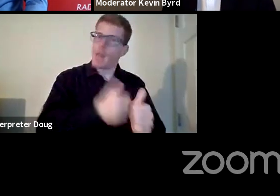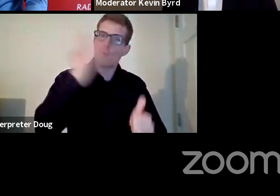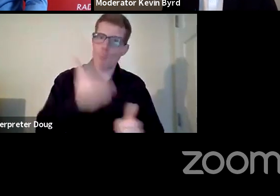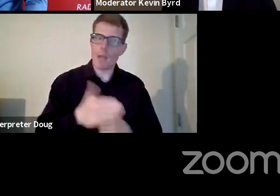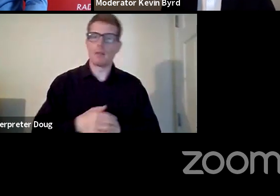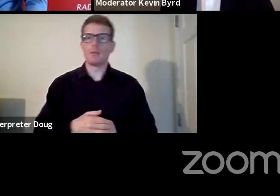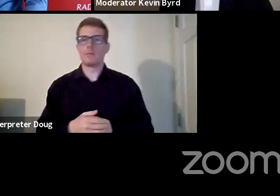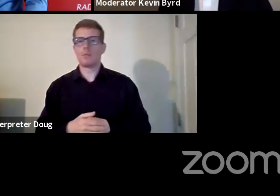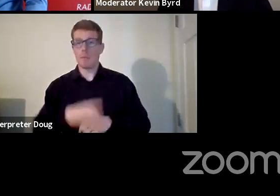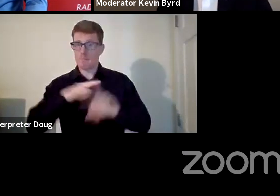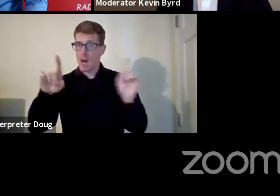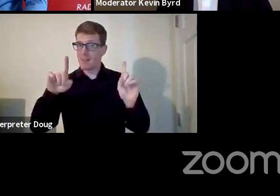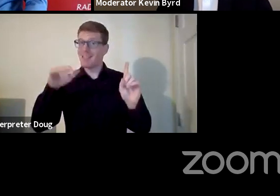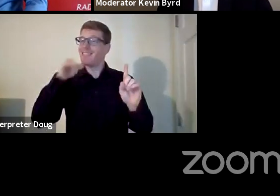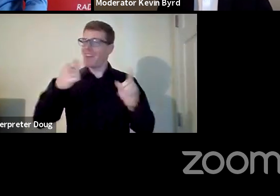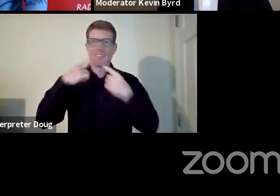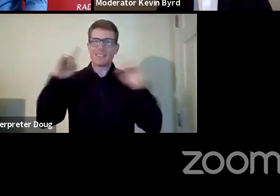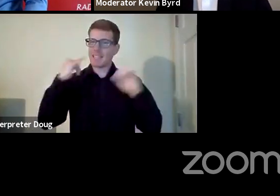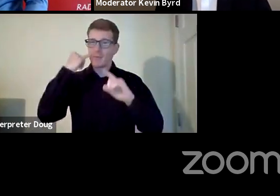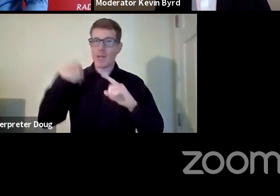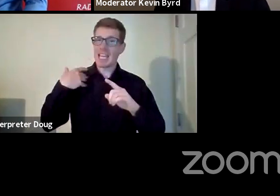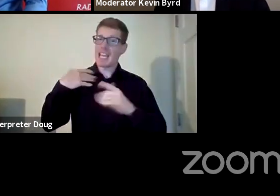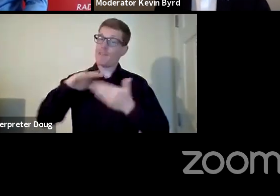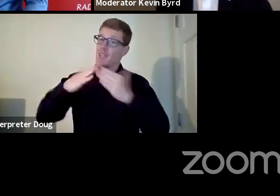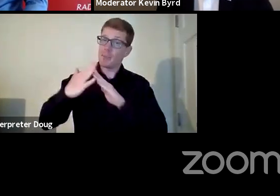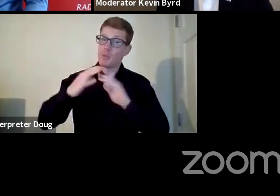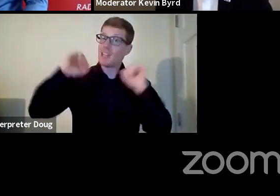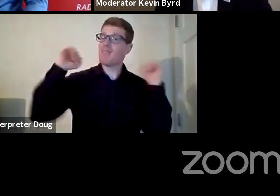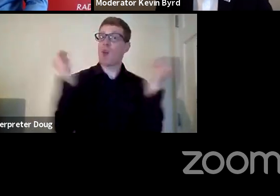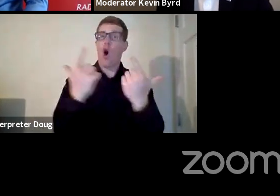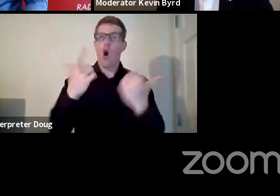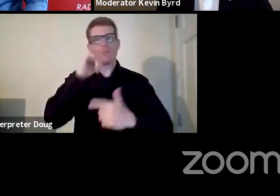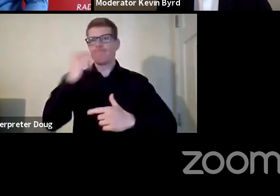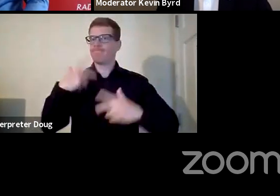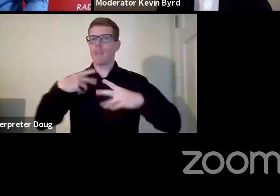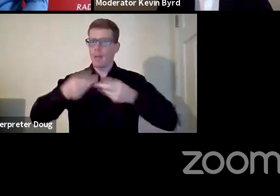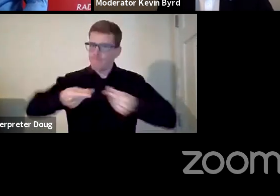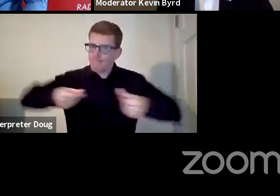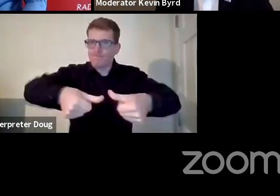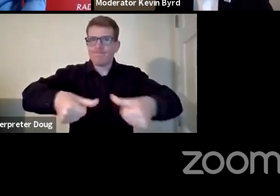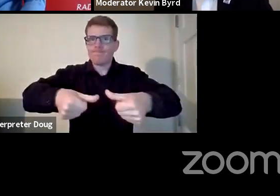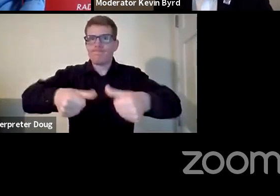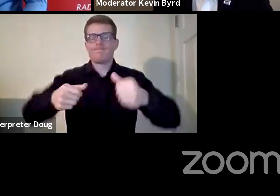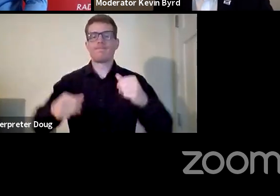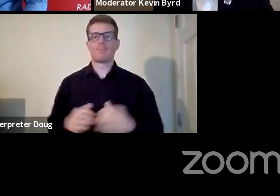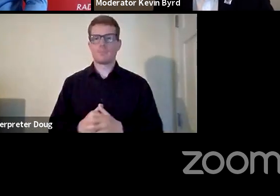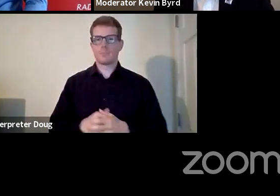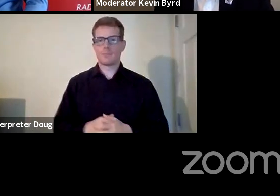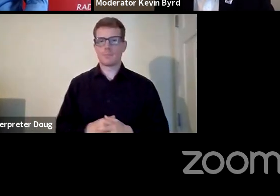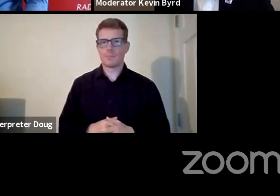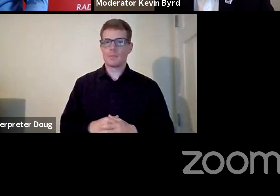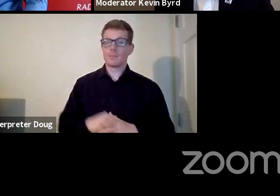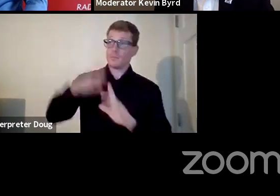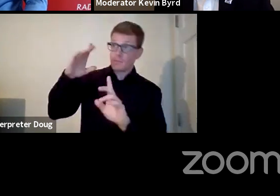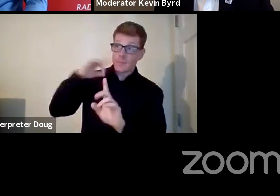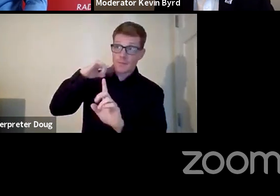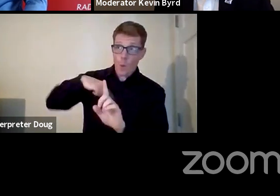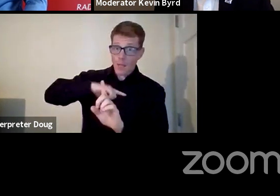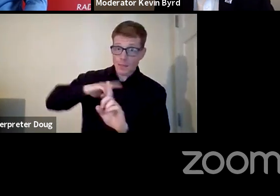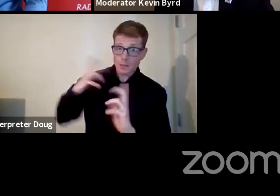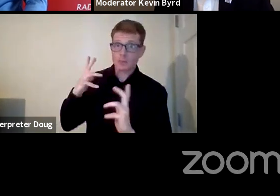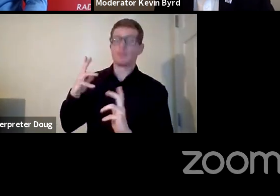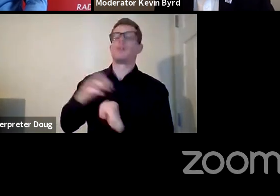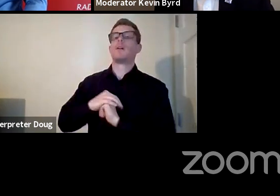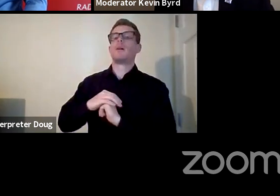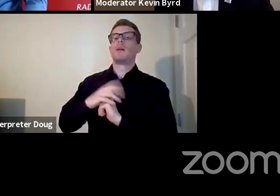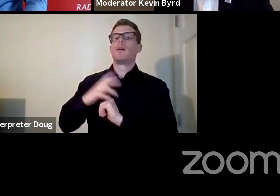And I think for us, you know, even on campus, making a lot of changes. First of all, starting